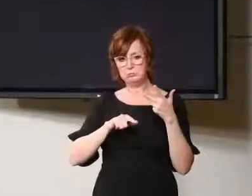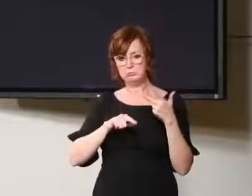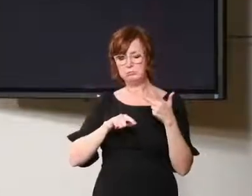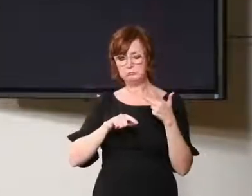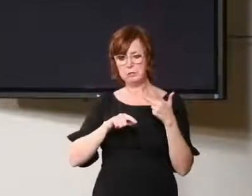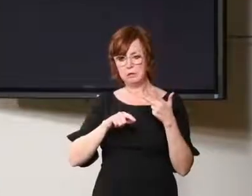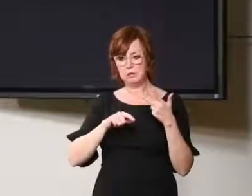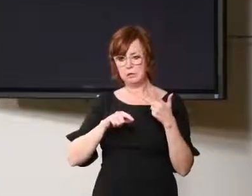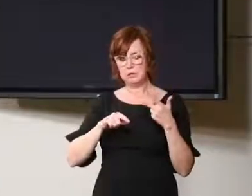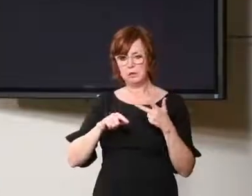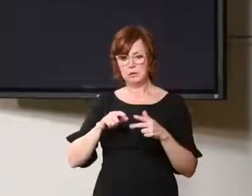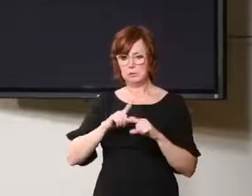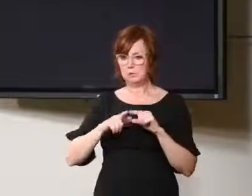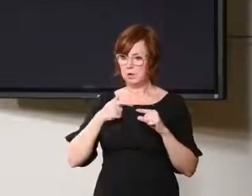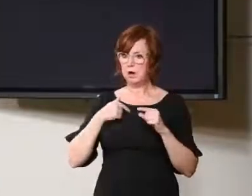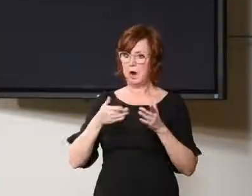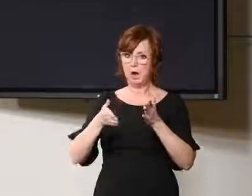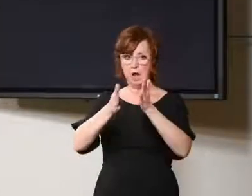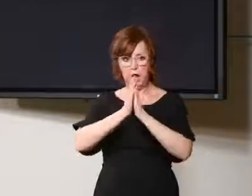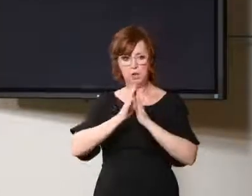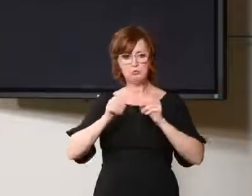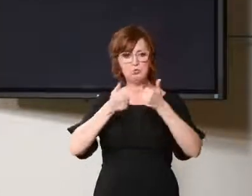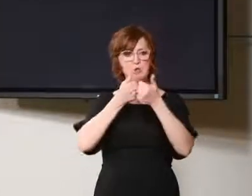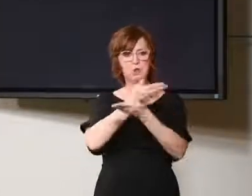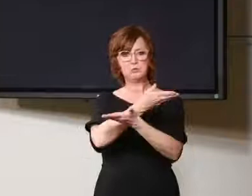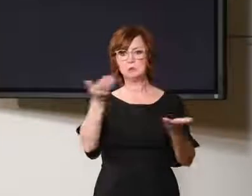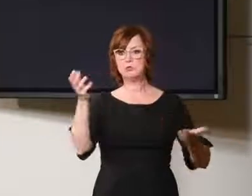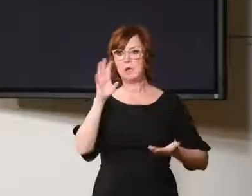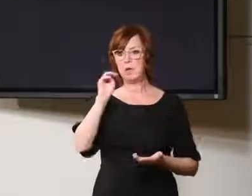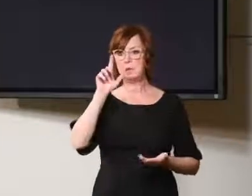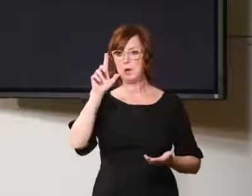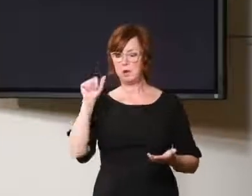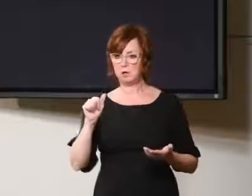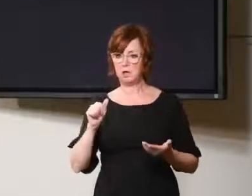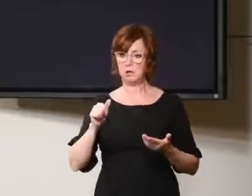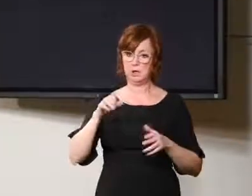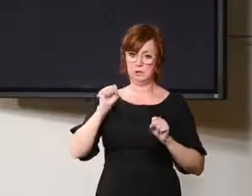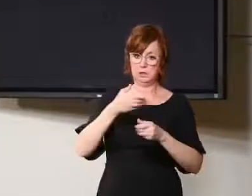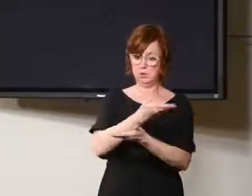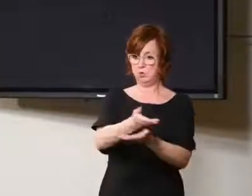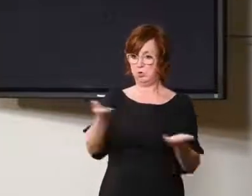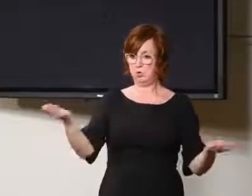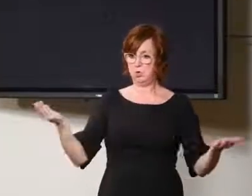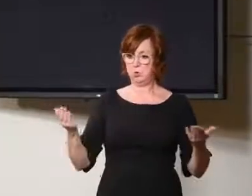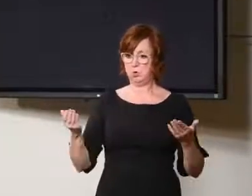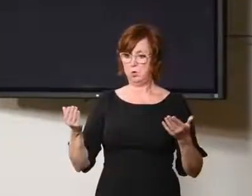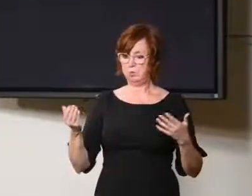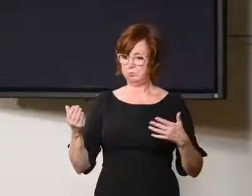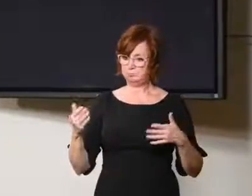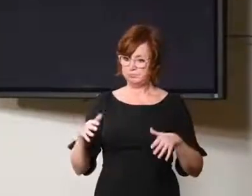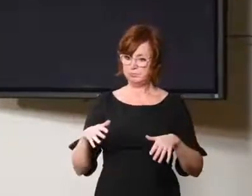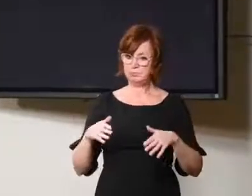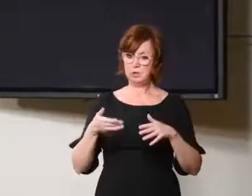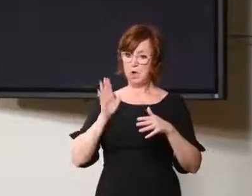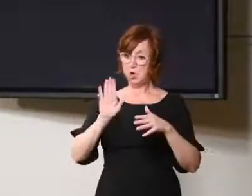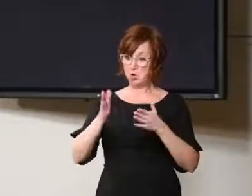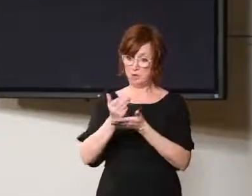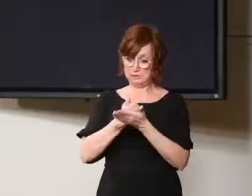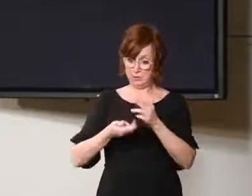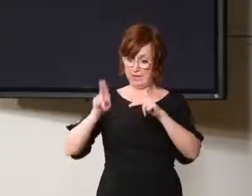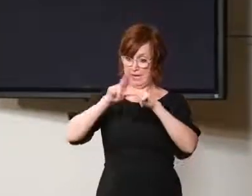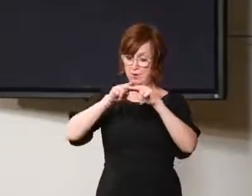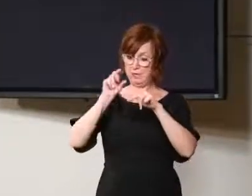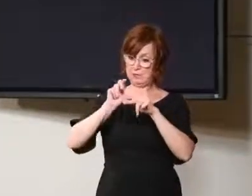on and challenge all other MLAs to take the lift that they have this year, put it into